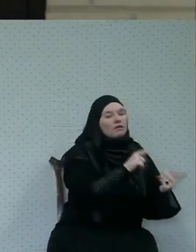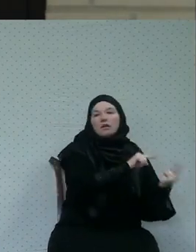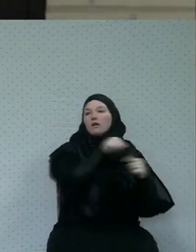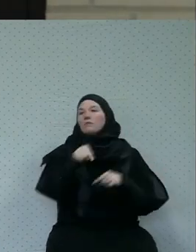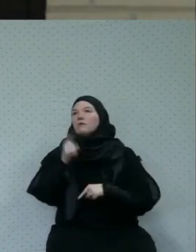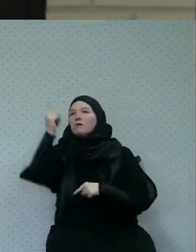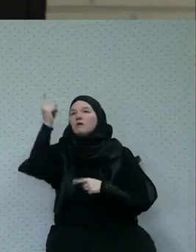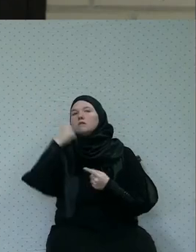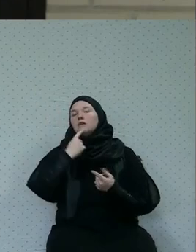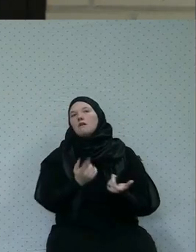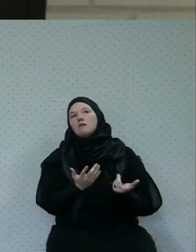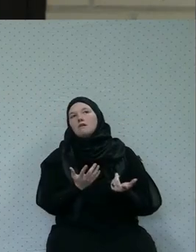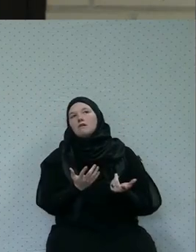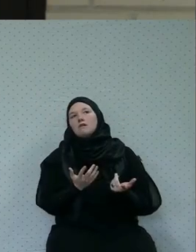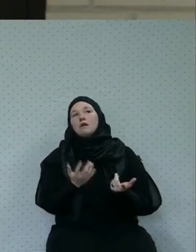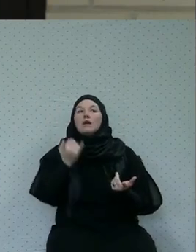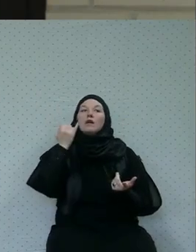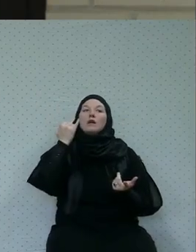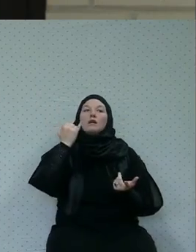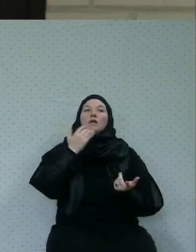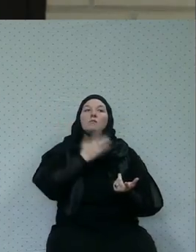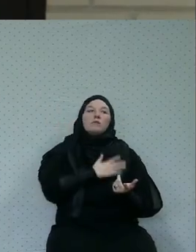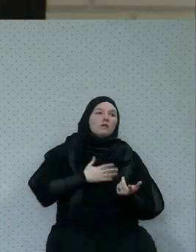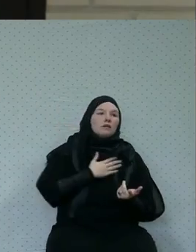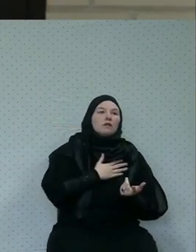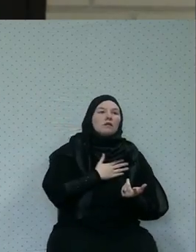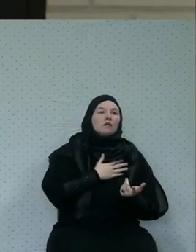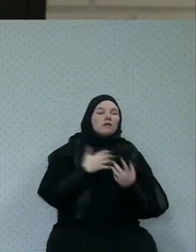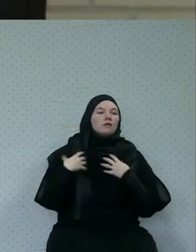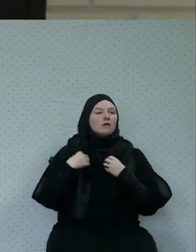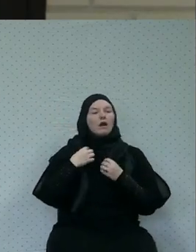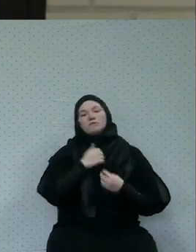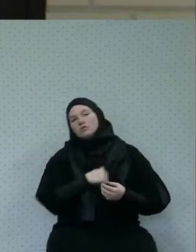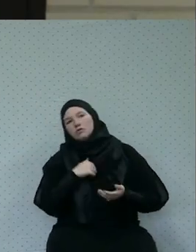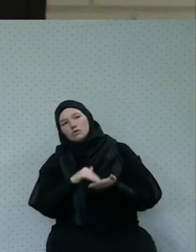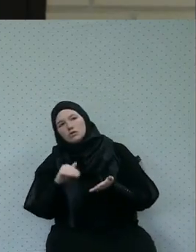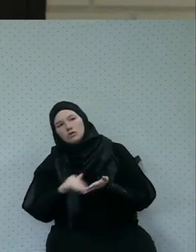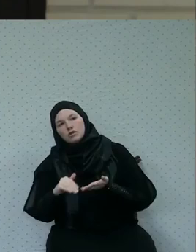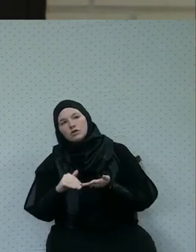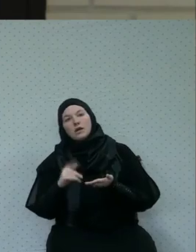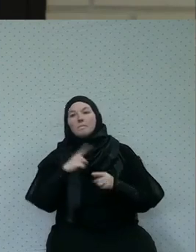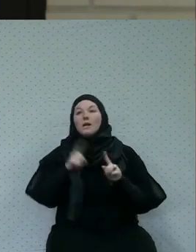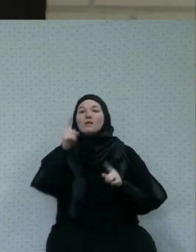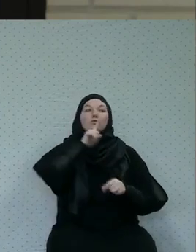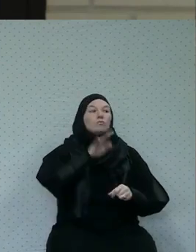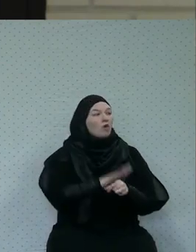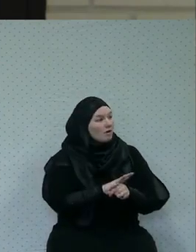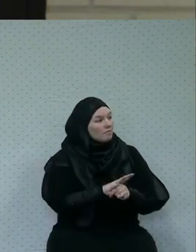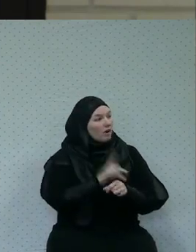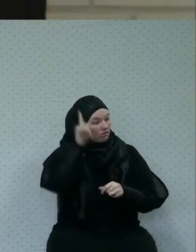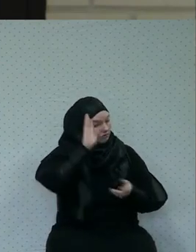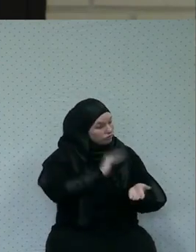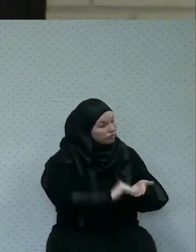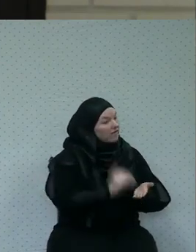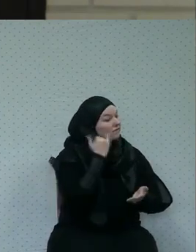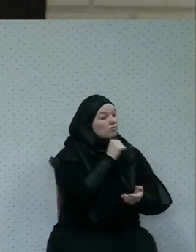to Allah and he would say, if you make tawbah, I'm going to accept you. But just make a promise not to go back to